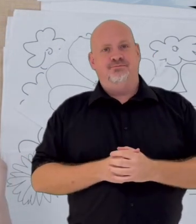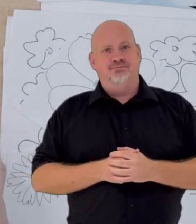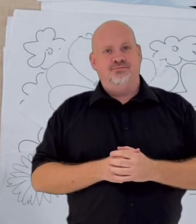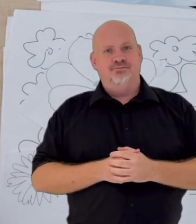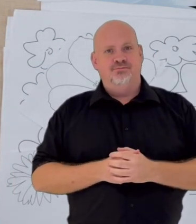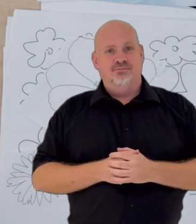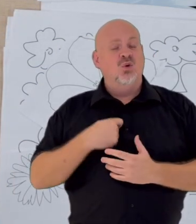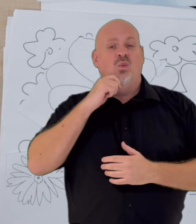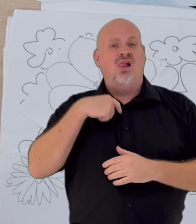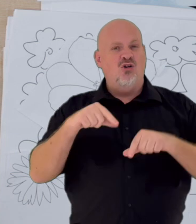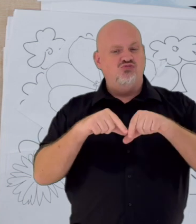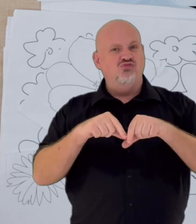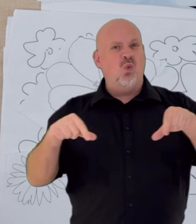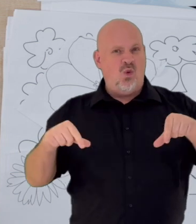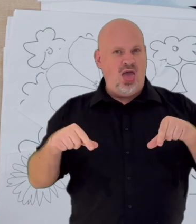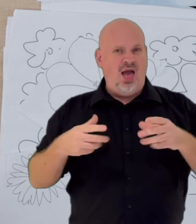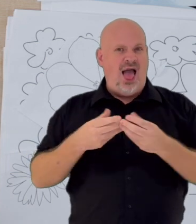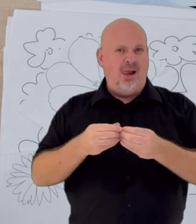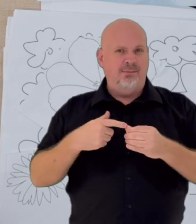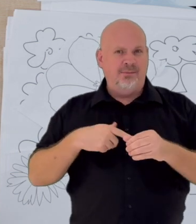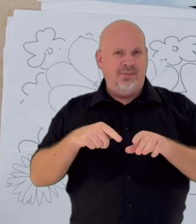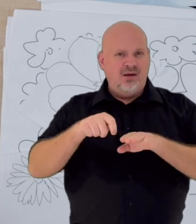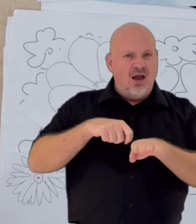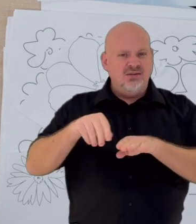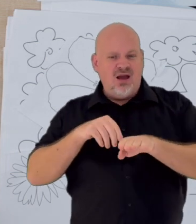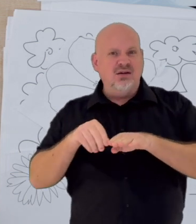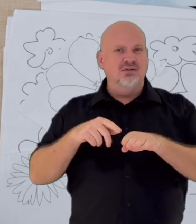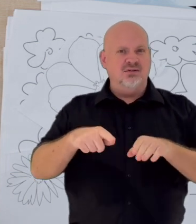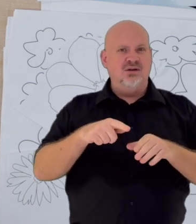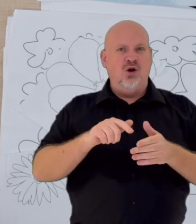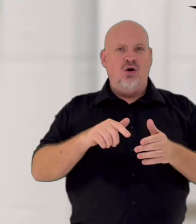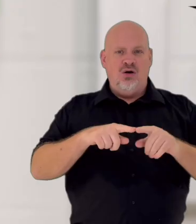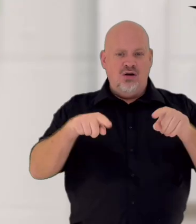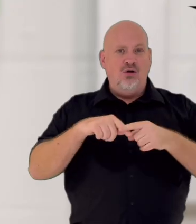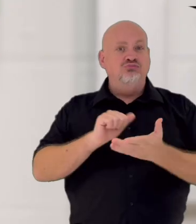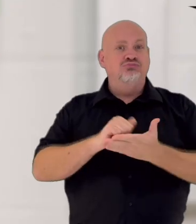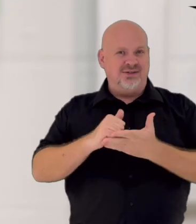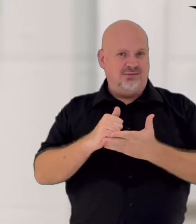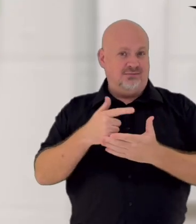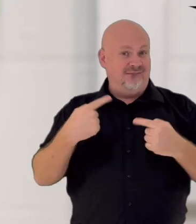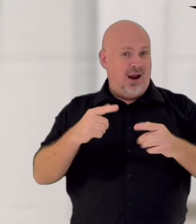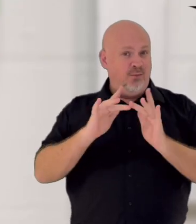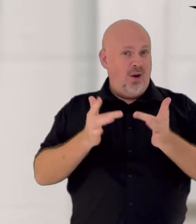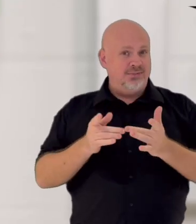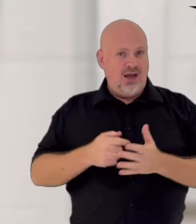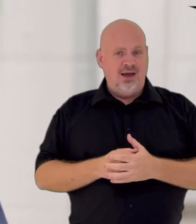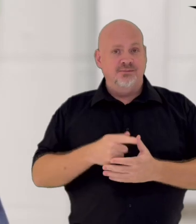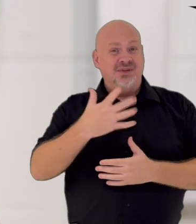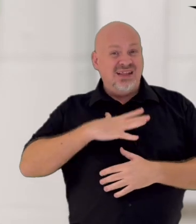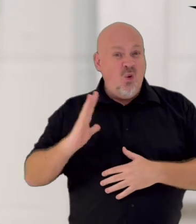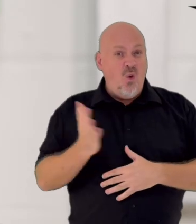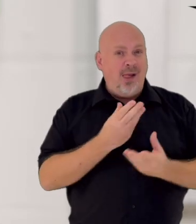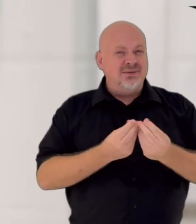using a ruler to cut out the printouts that are available on the website. You won't need all the materials, but as we go